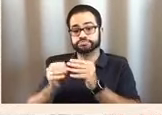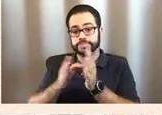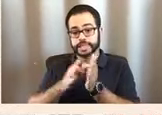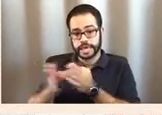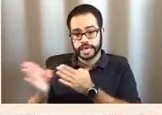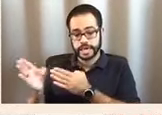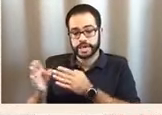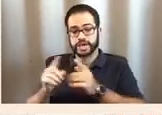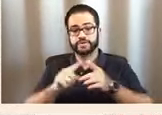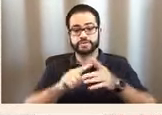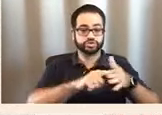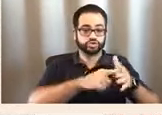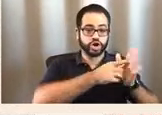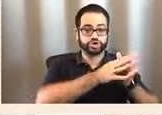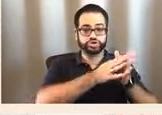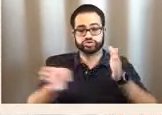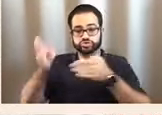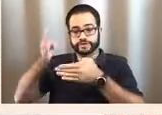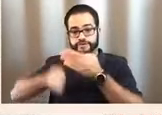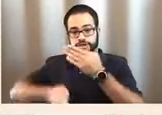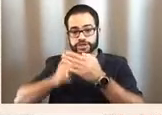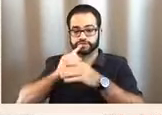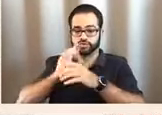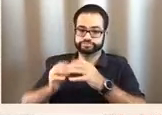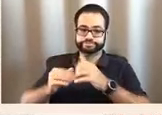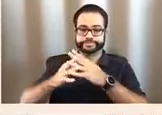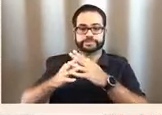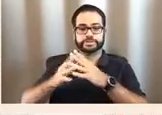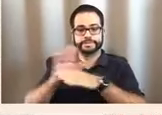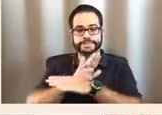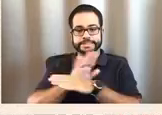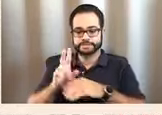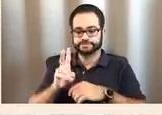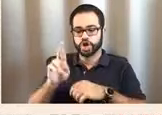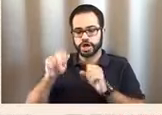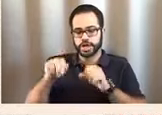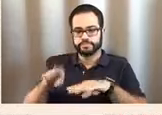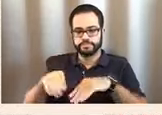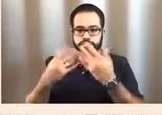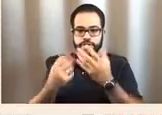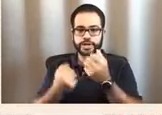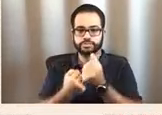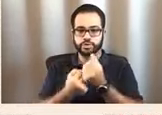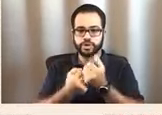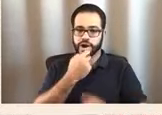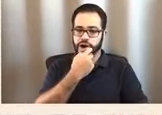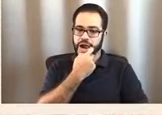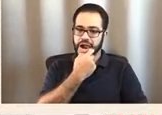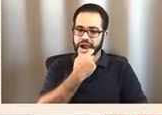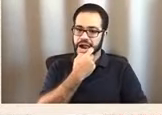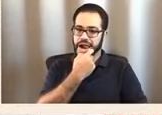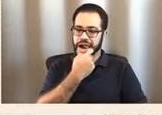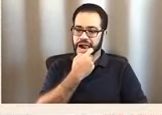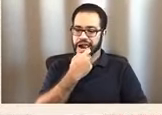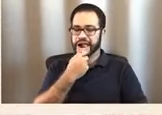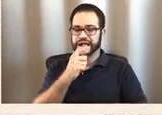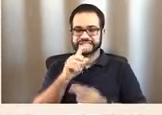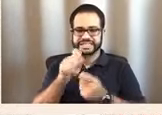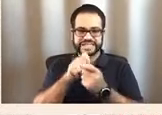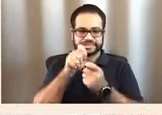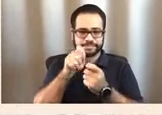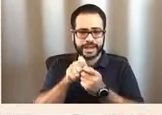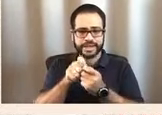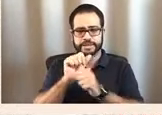to the end of a start of a business, VR can provide supports. Customized employment is another